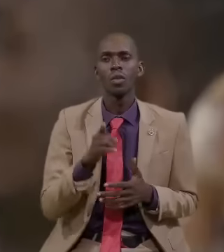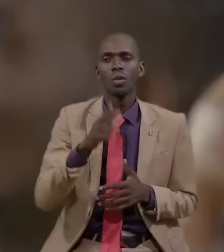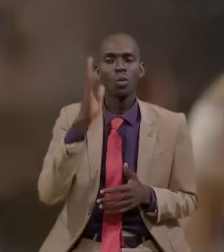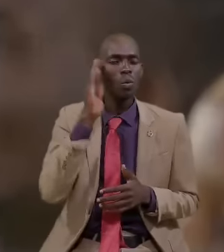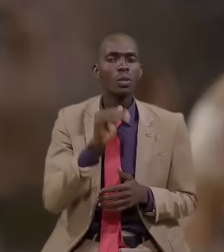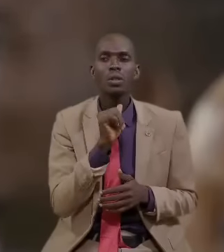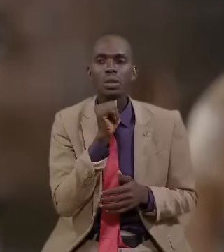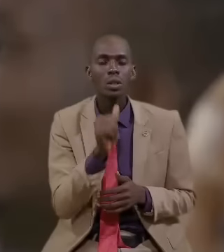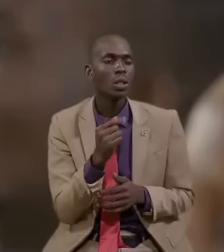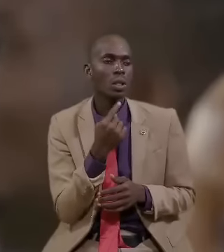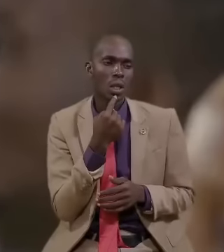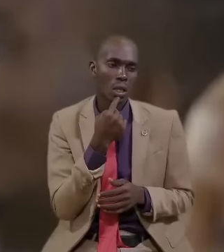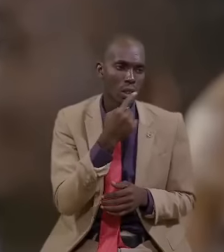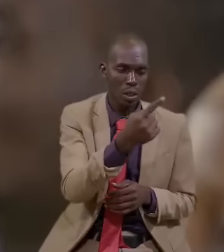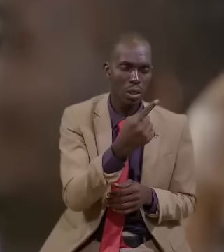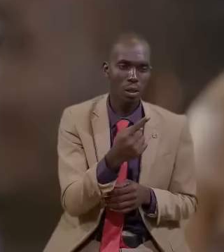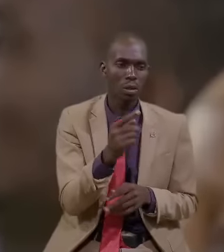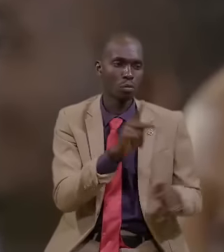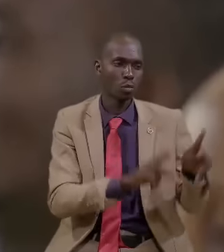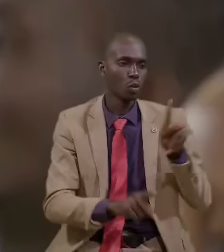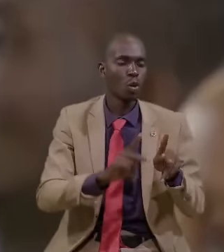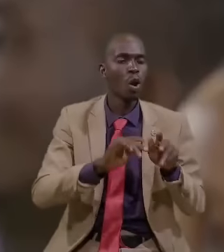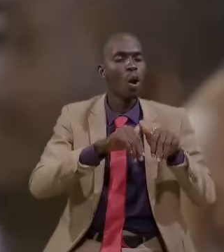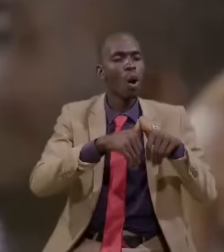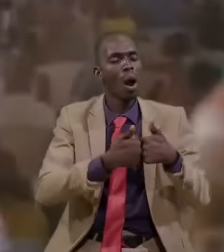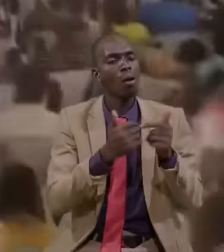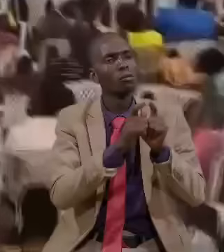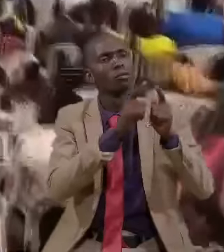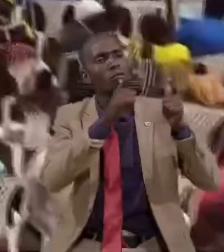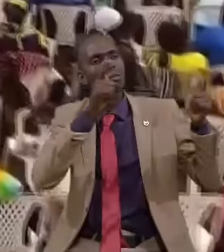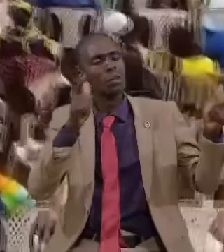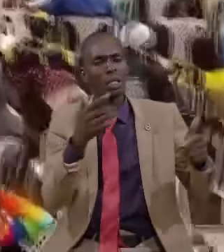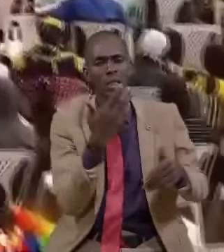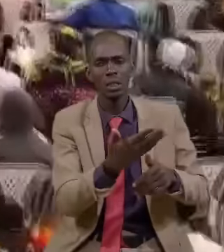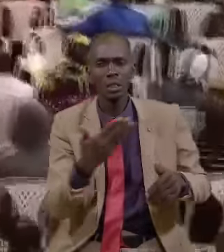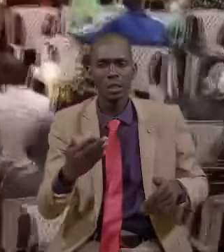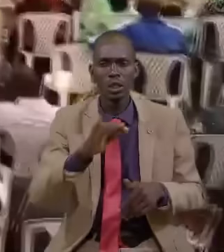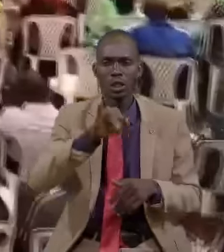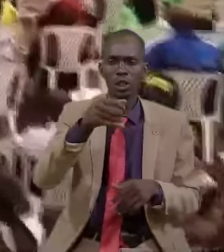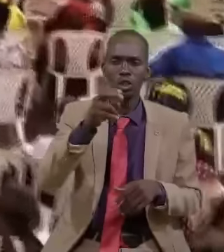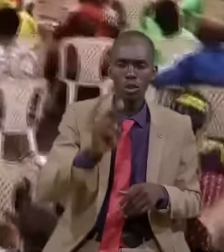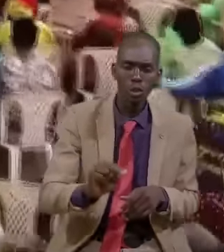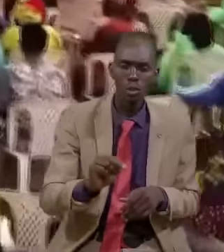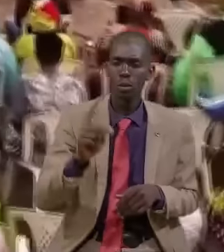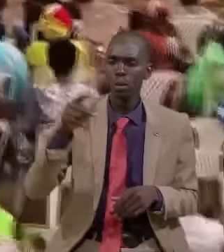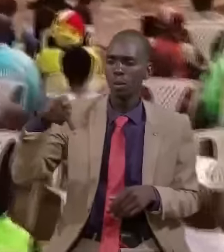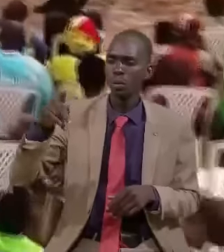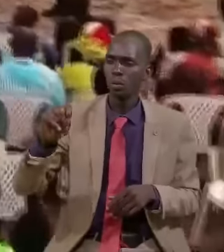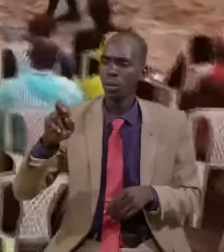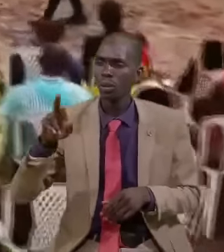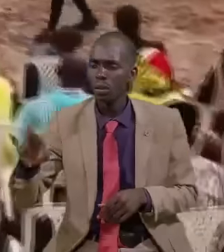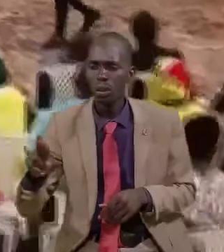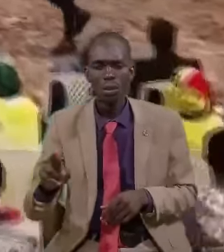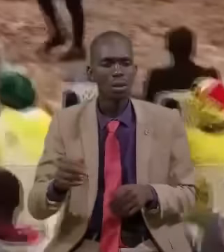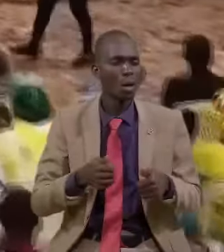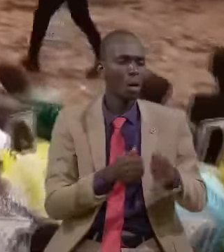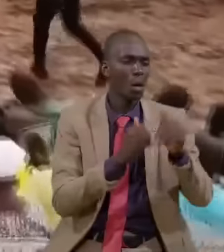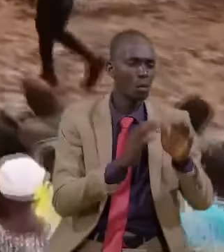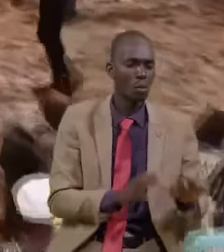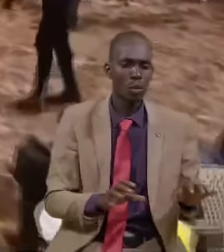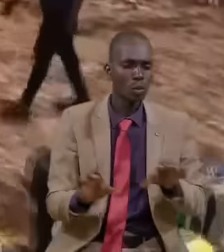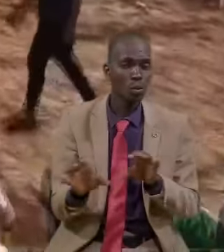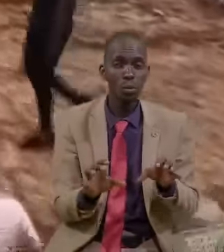great things Peter has done for me, John has done for me, Apostle has done for me. Whatever apostles